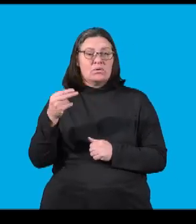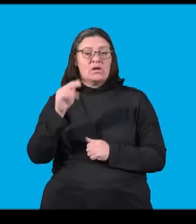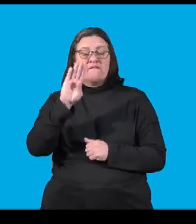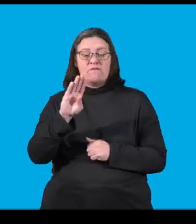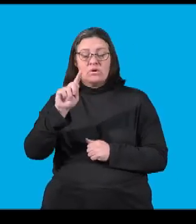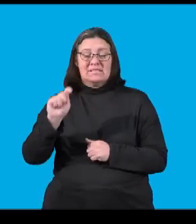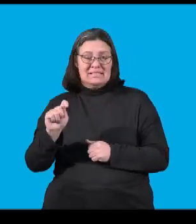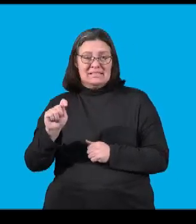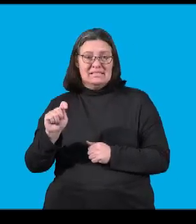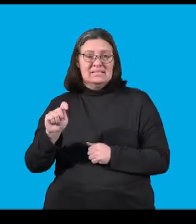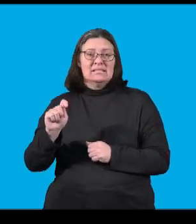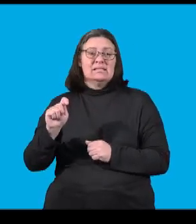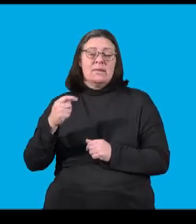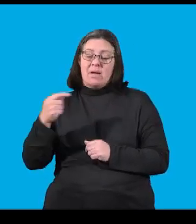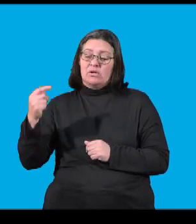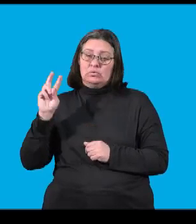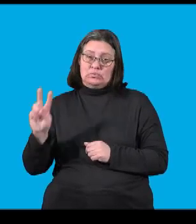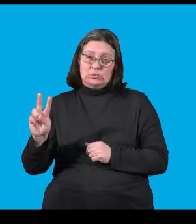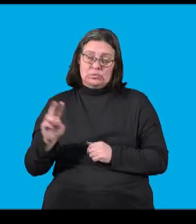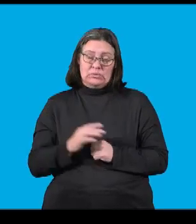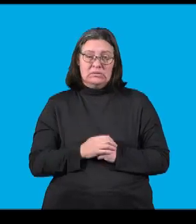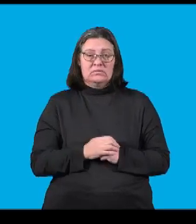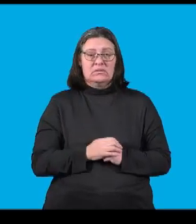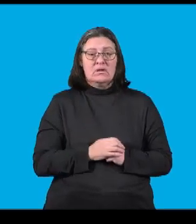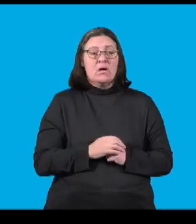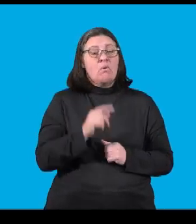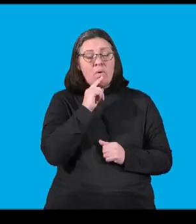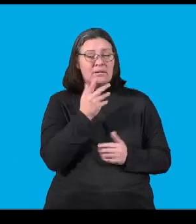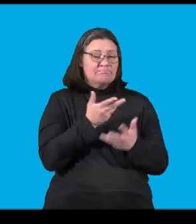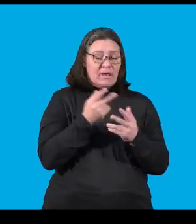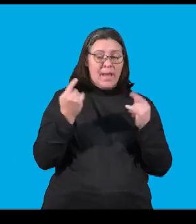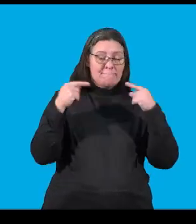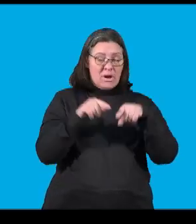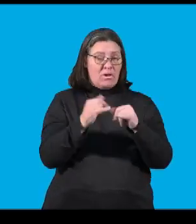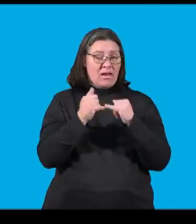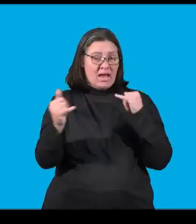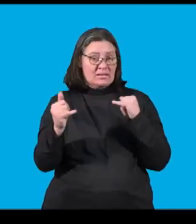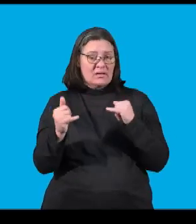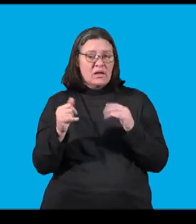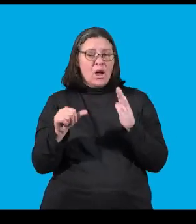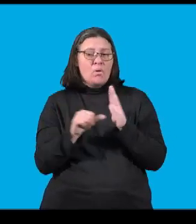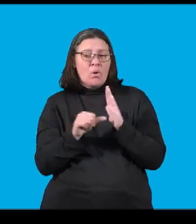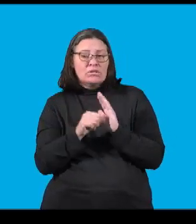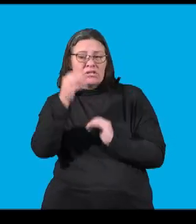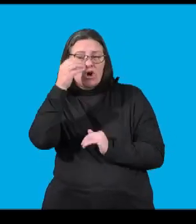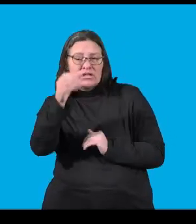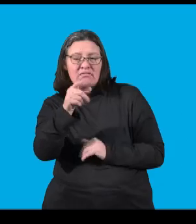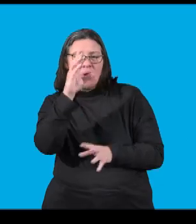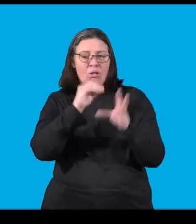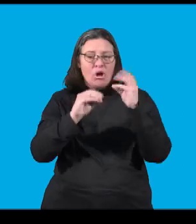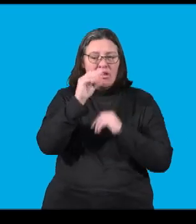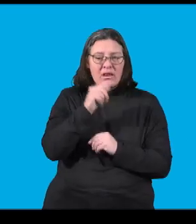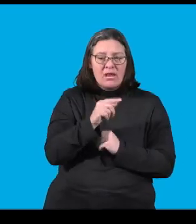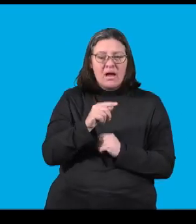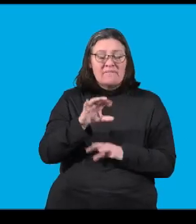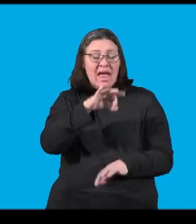is equal to 4t minus 2. So when we're talking about parallel lines, the important concept that we